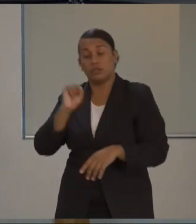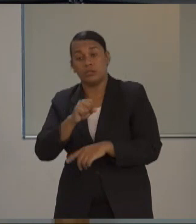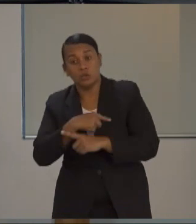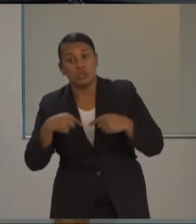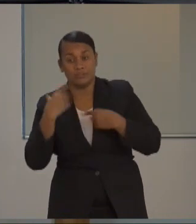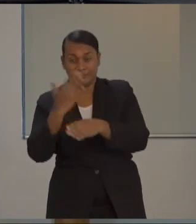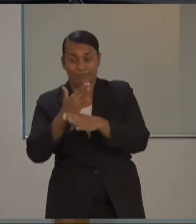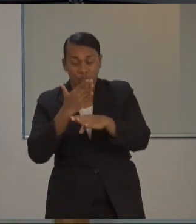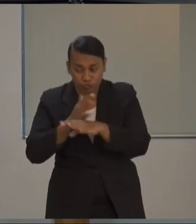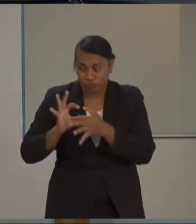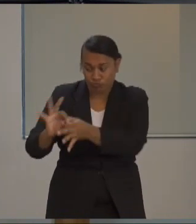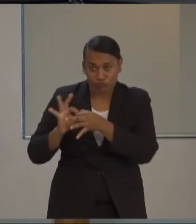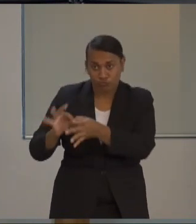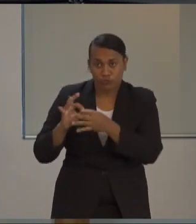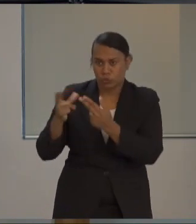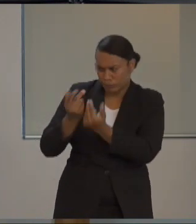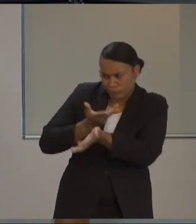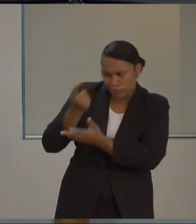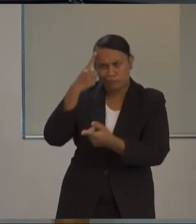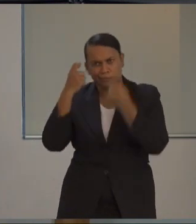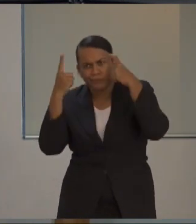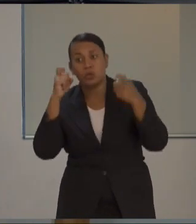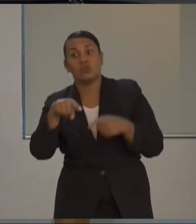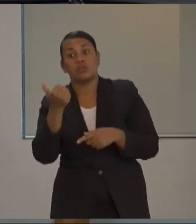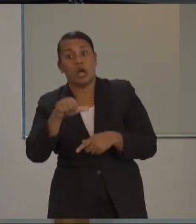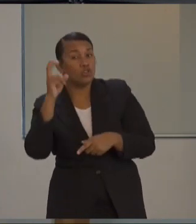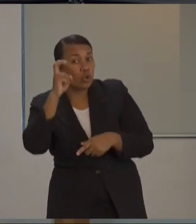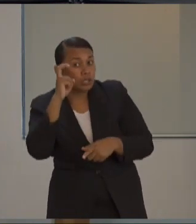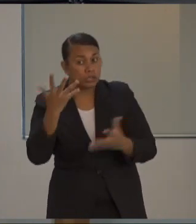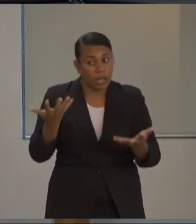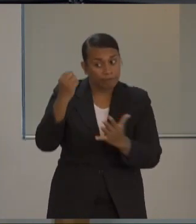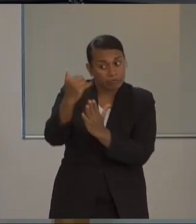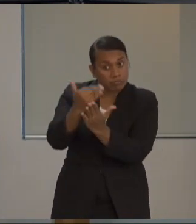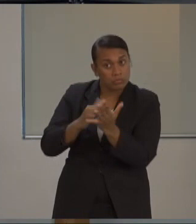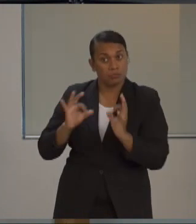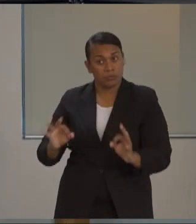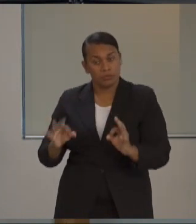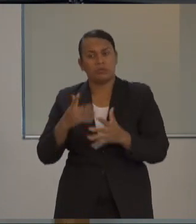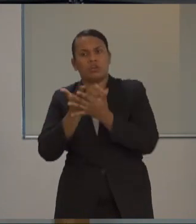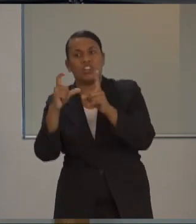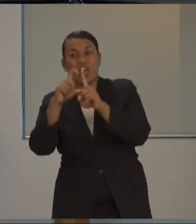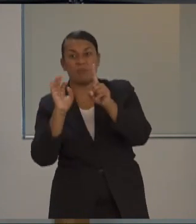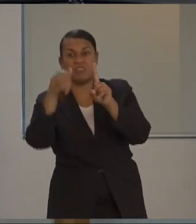ideas, we run training together